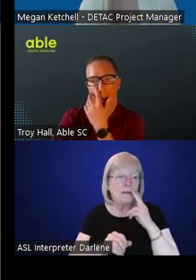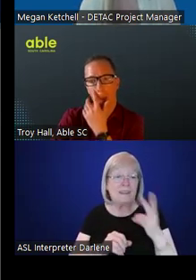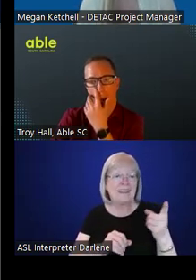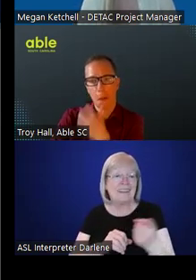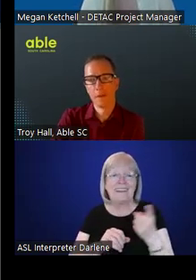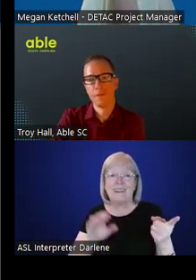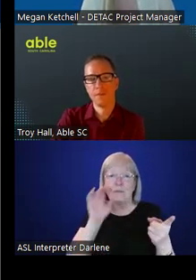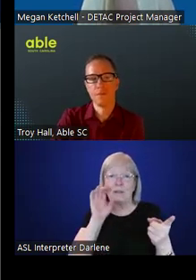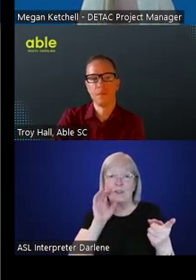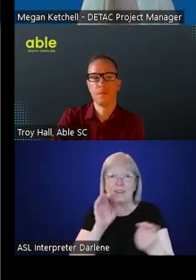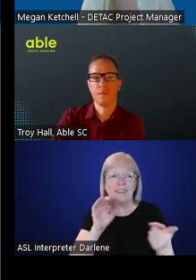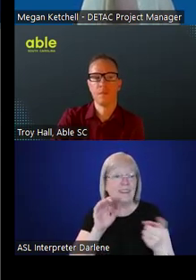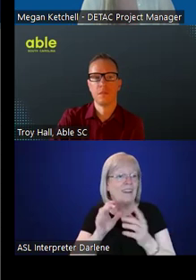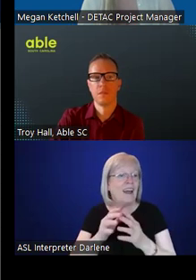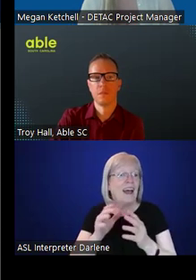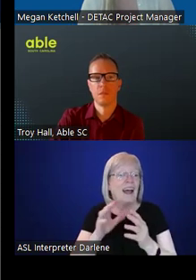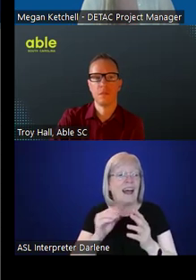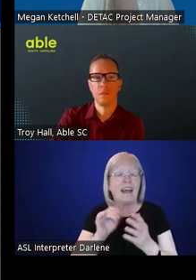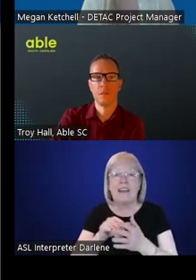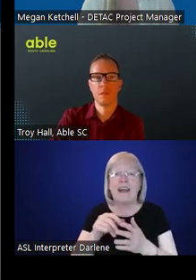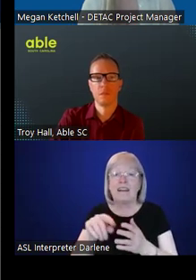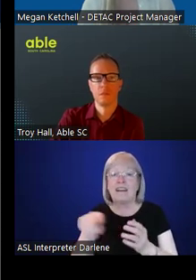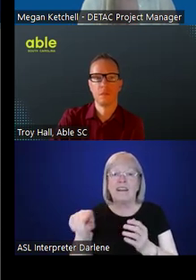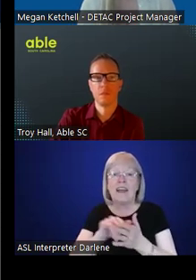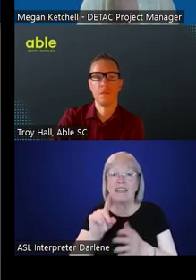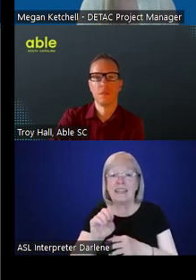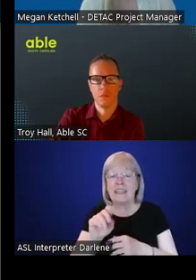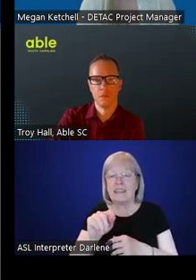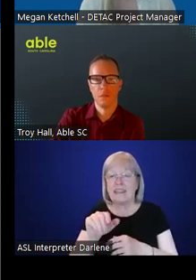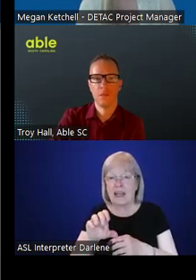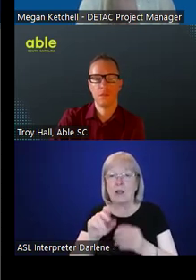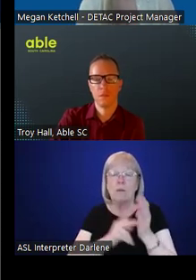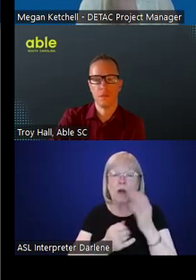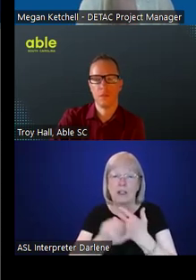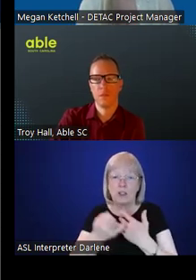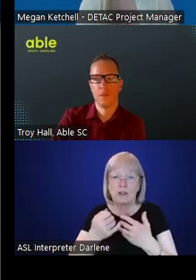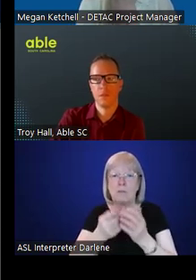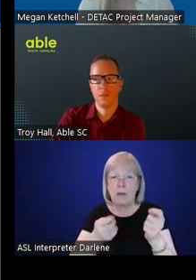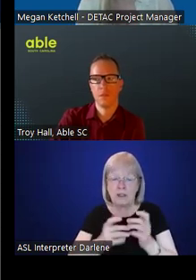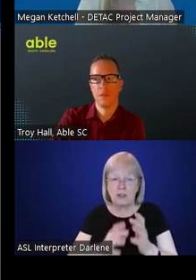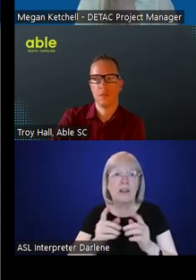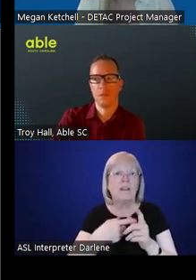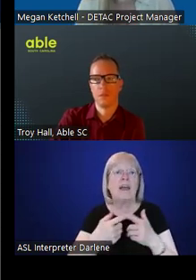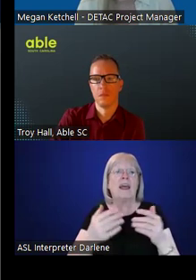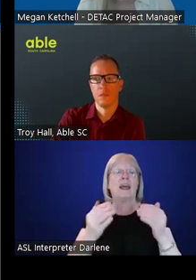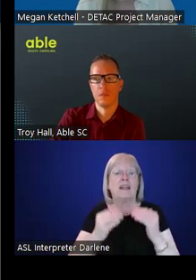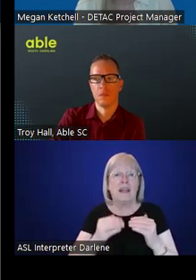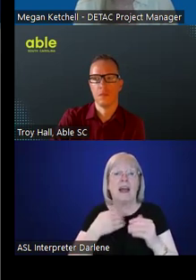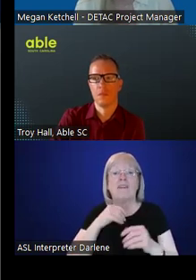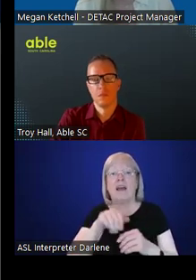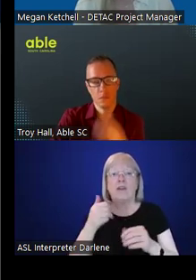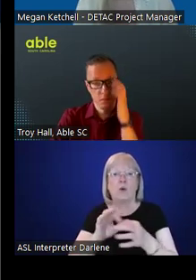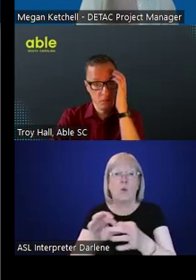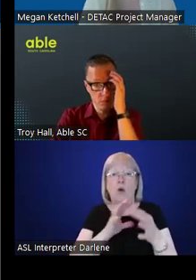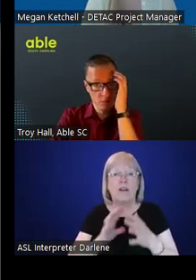am, Megan Ketchell, DTAC project manager with the Lewin Group. And then our DTAC project coordinator